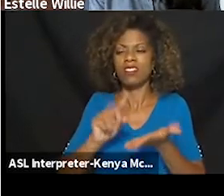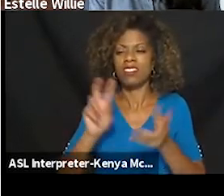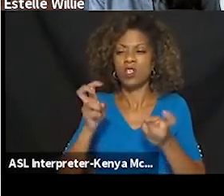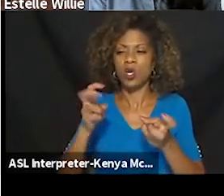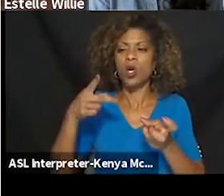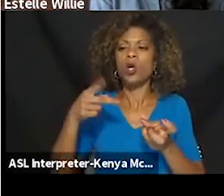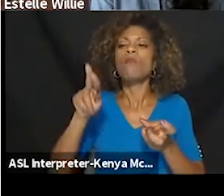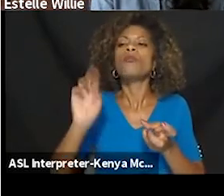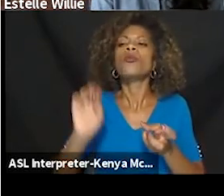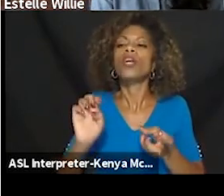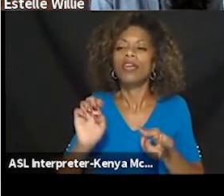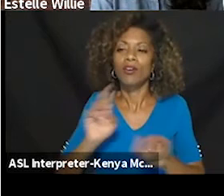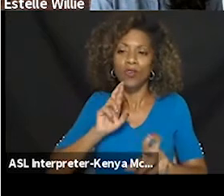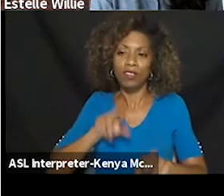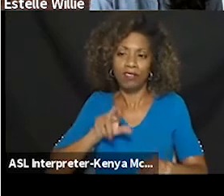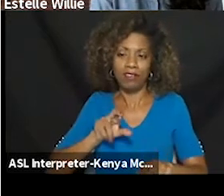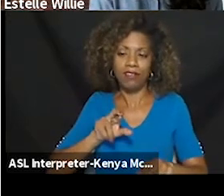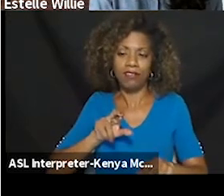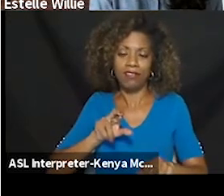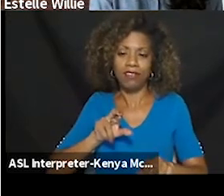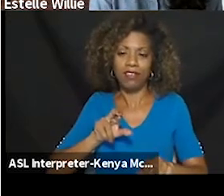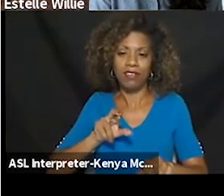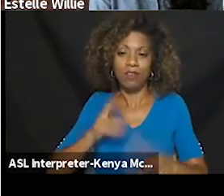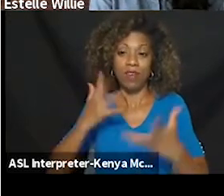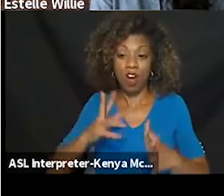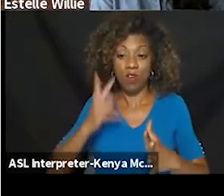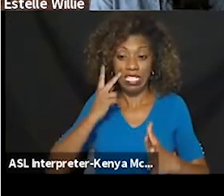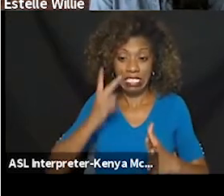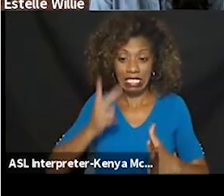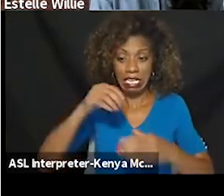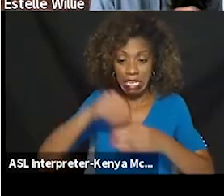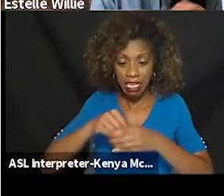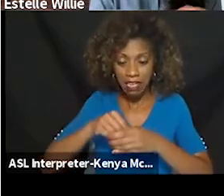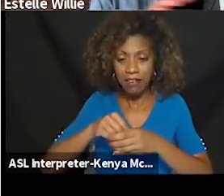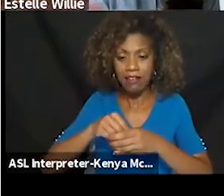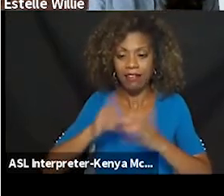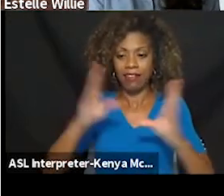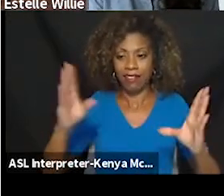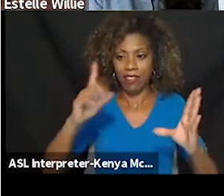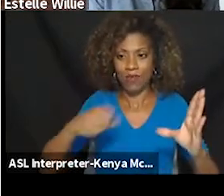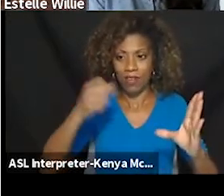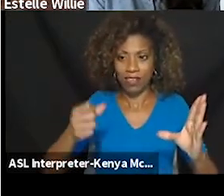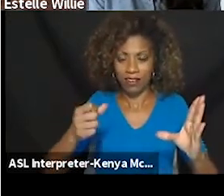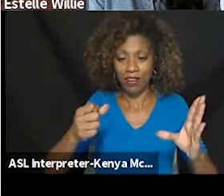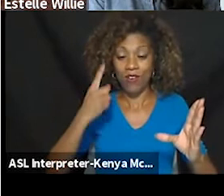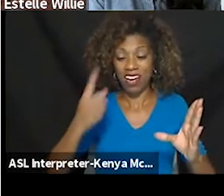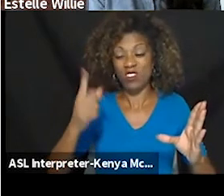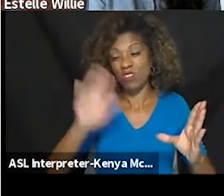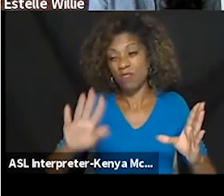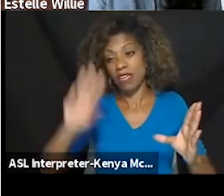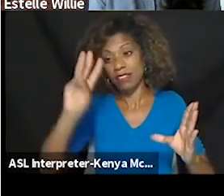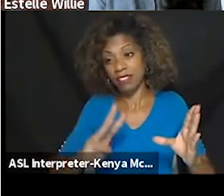the pilots, and also working with Rand Corporation, do more of a landscape of what was going